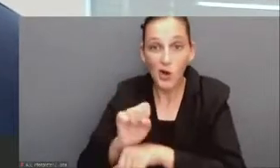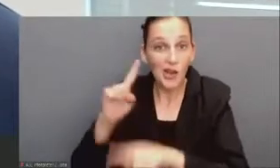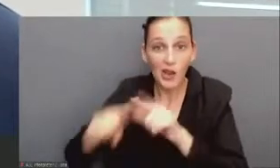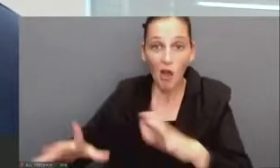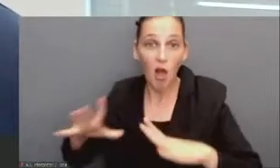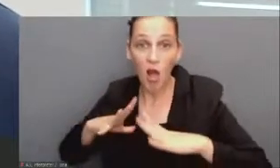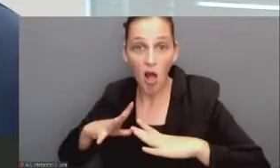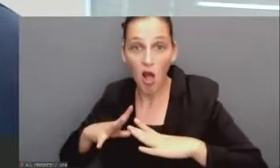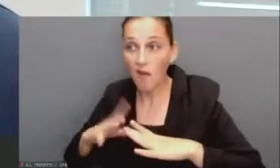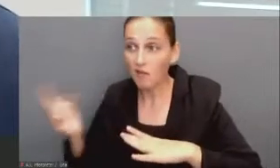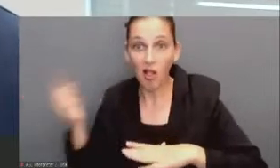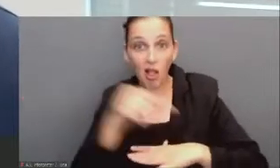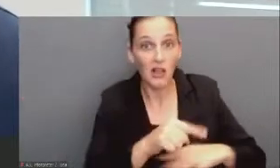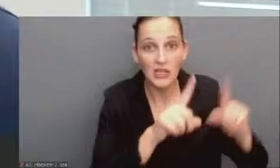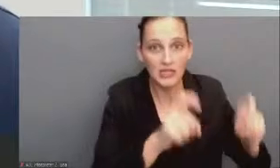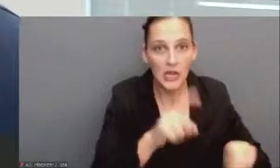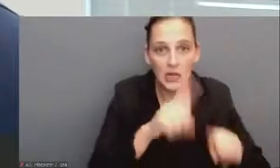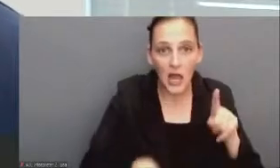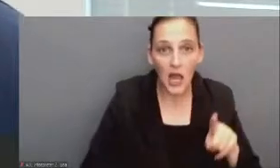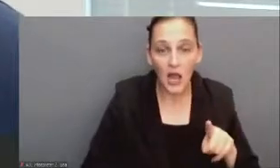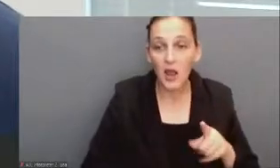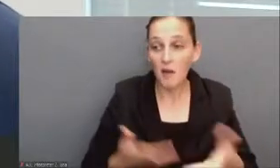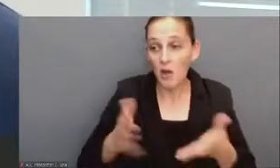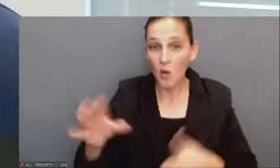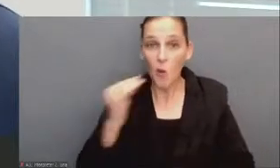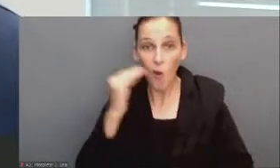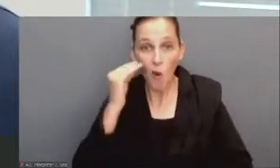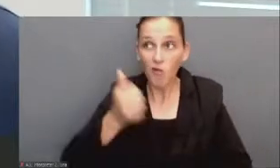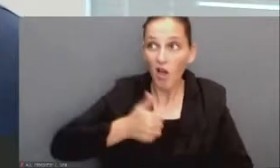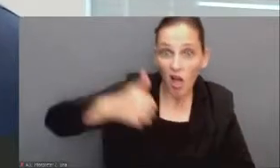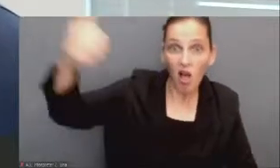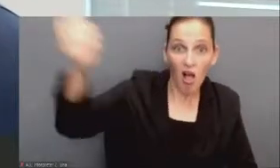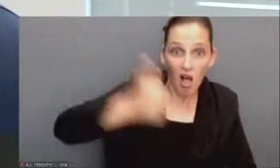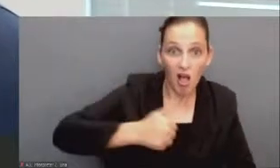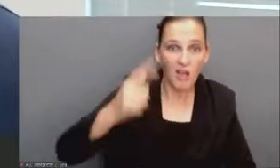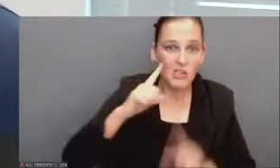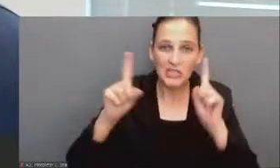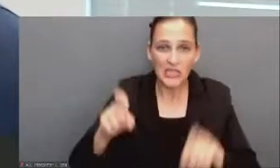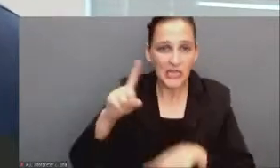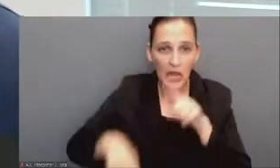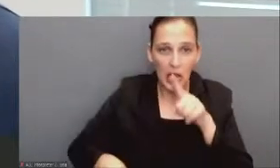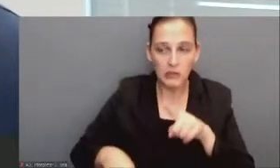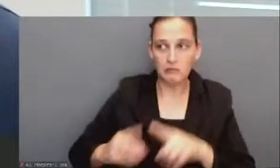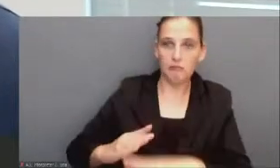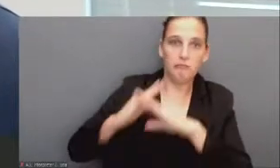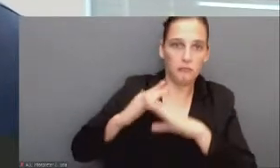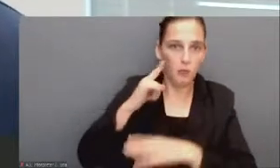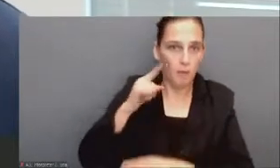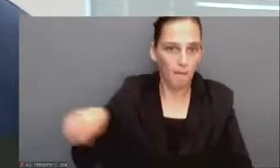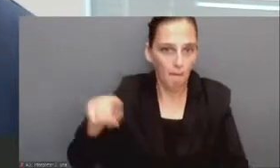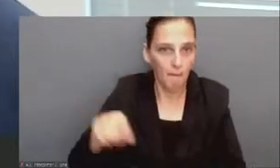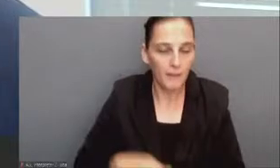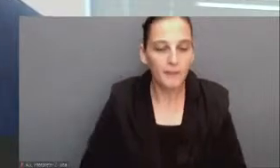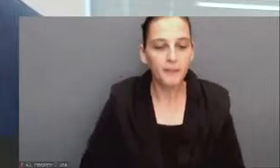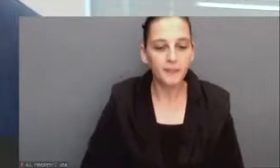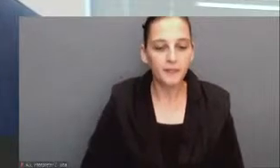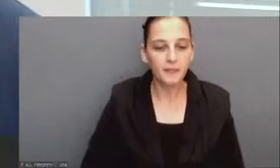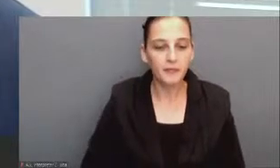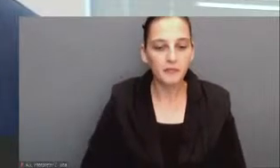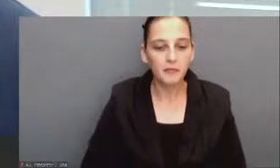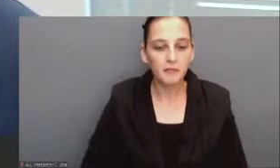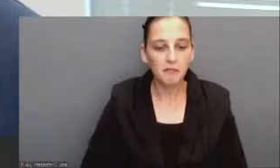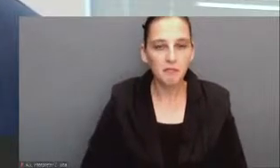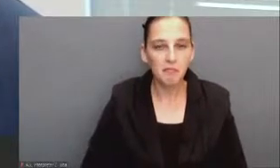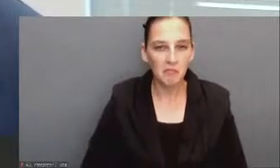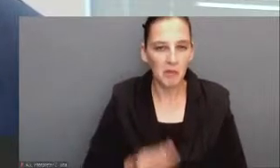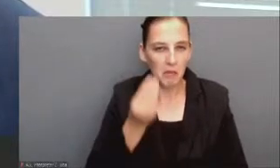in traveling to distant testing sites. And let me offer two examples from our members of defining the problem as